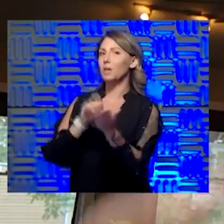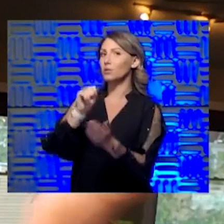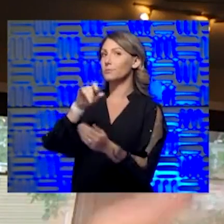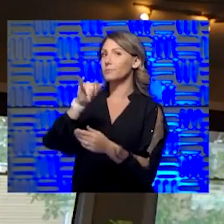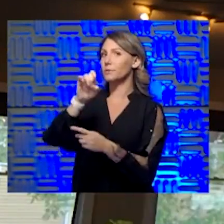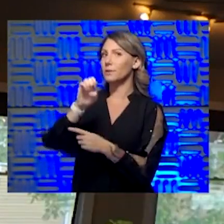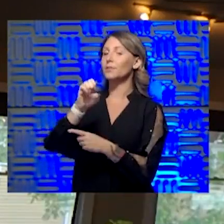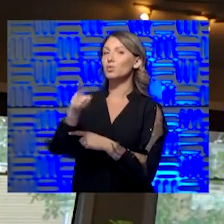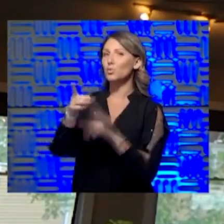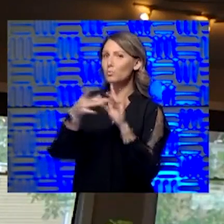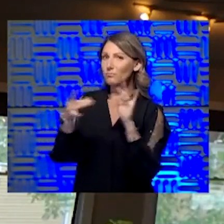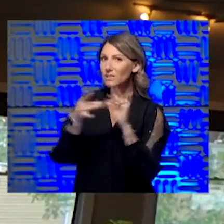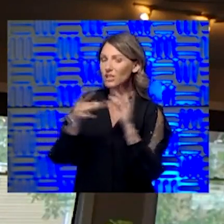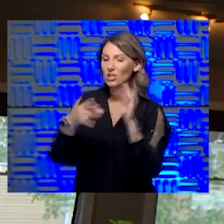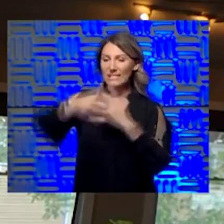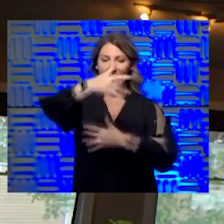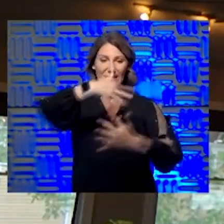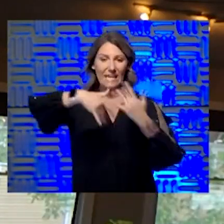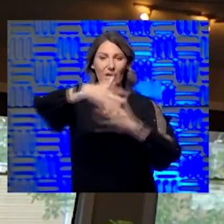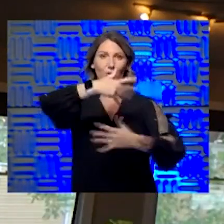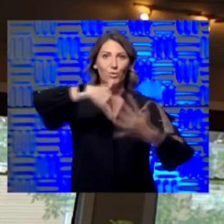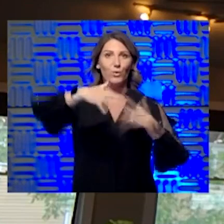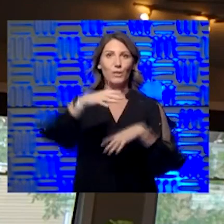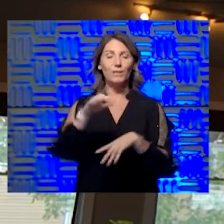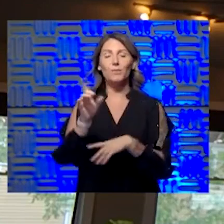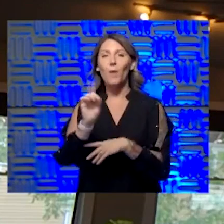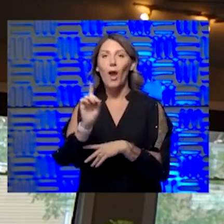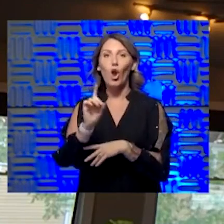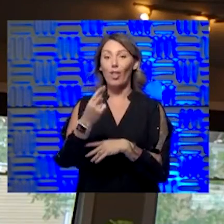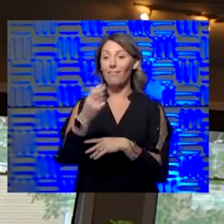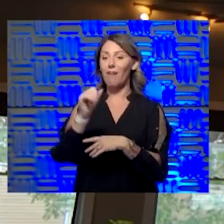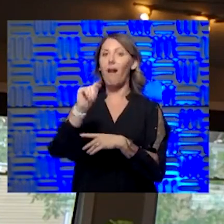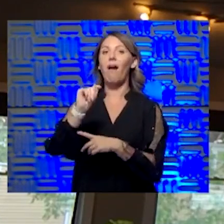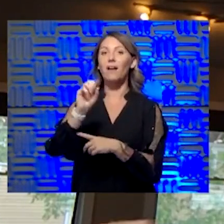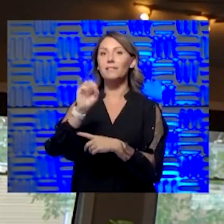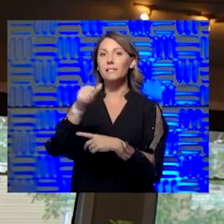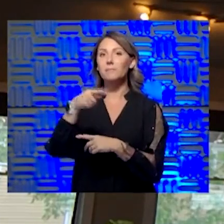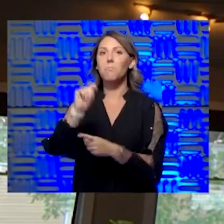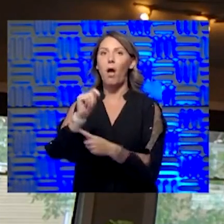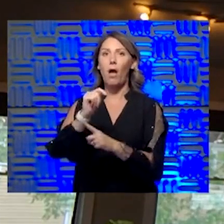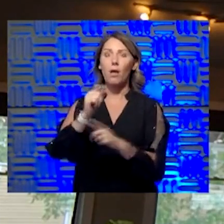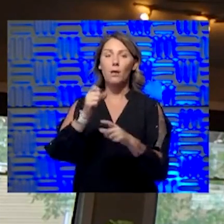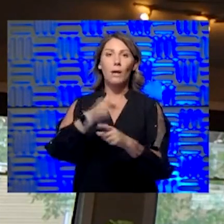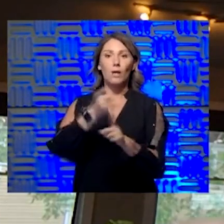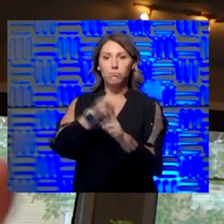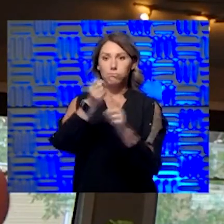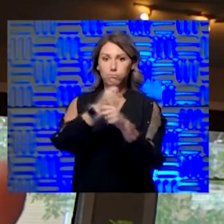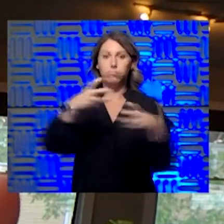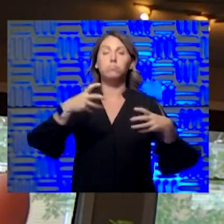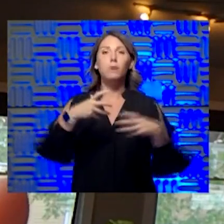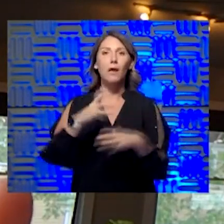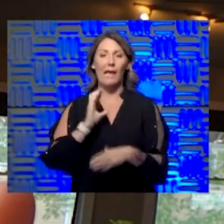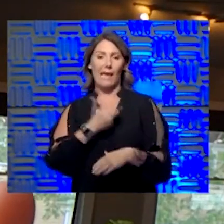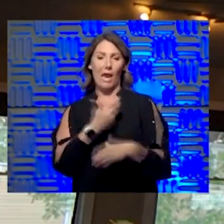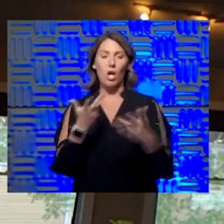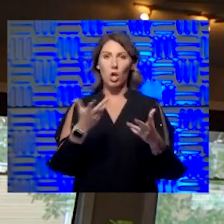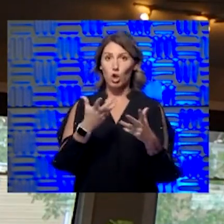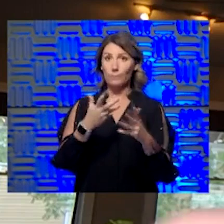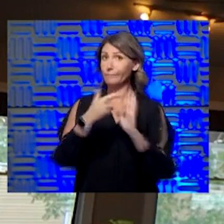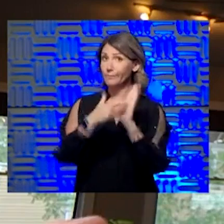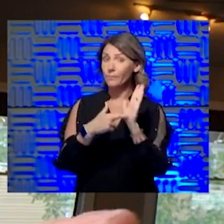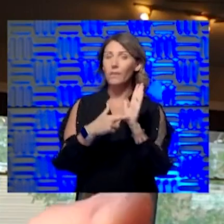be essential and required, are you finding adequate sources for that? And we're offering some links to sources that are around that. And then